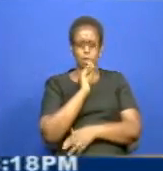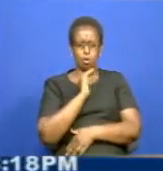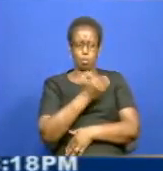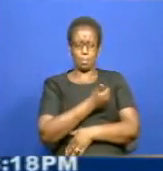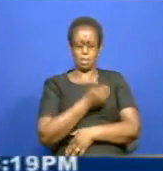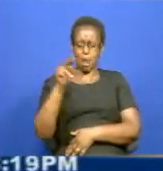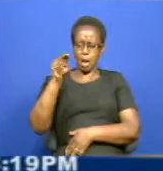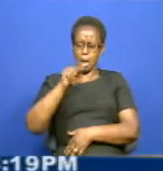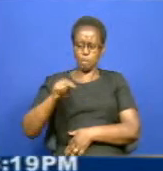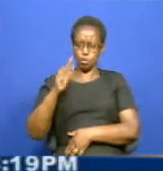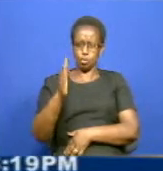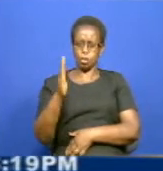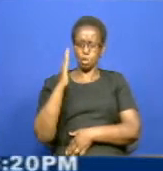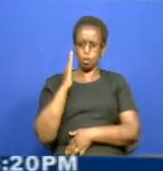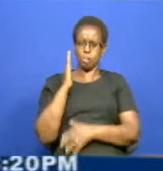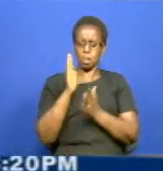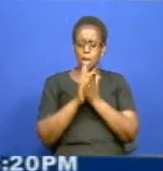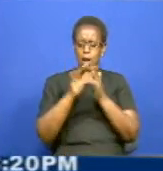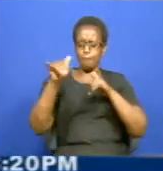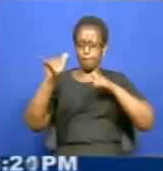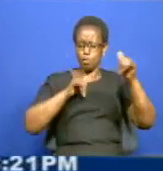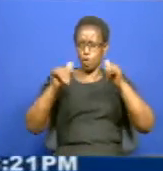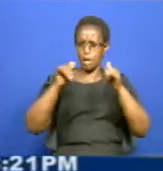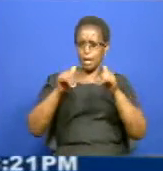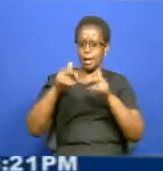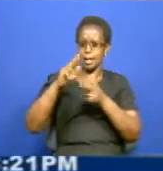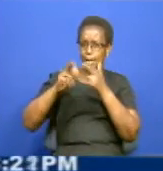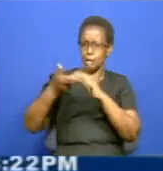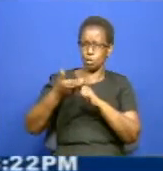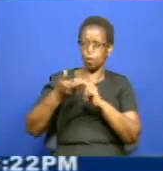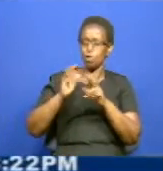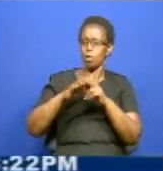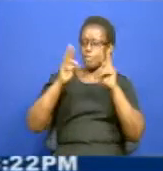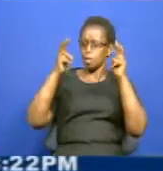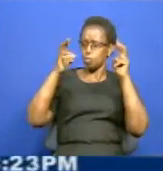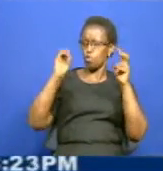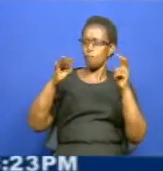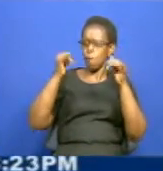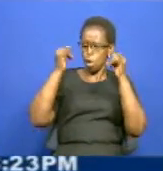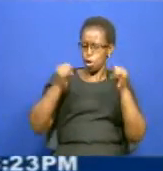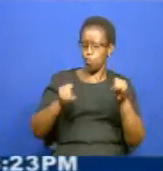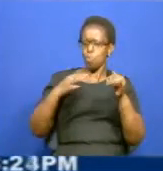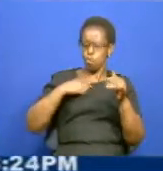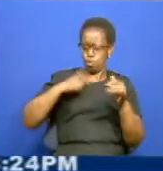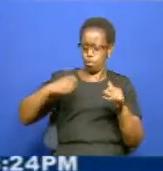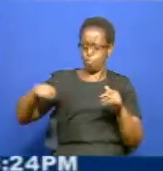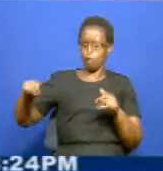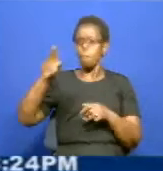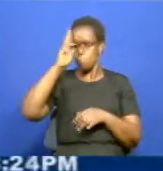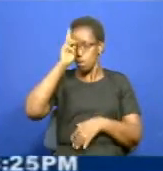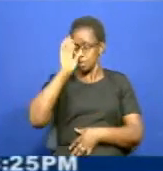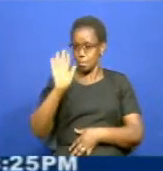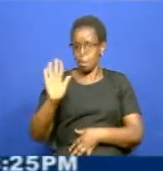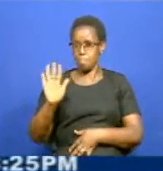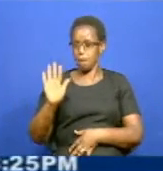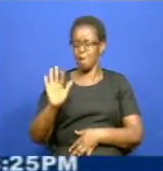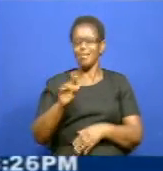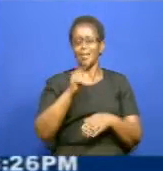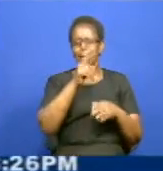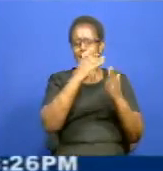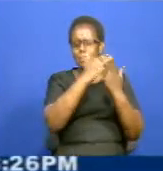Security and Foreign Relations on the issue of new police uniforms in Kenya. In the statement, the committee should,